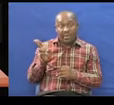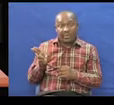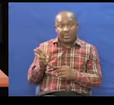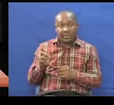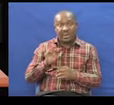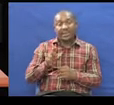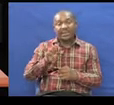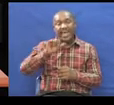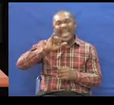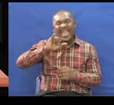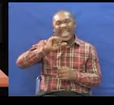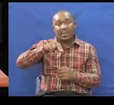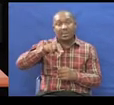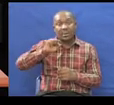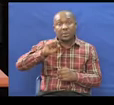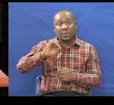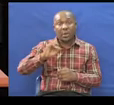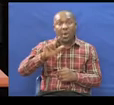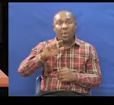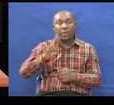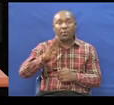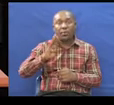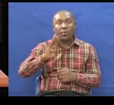is insoluble in water. Hydrogen